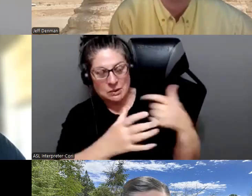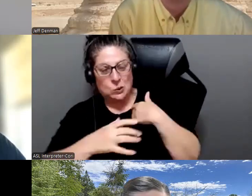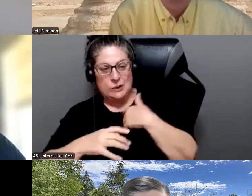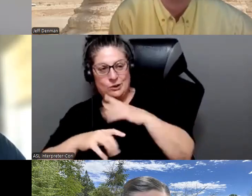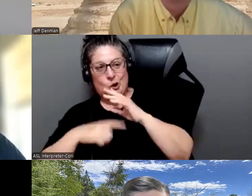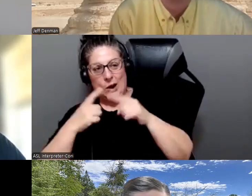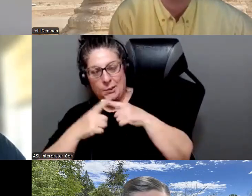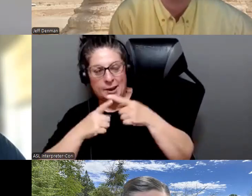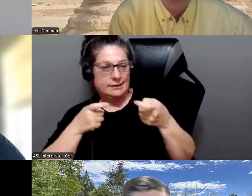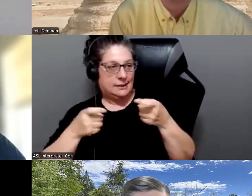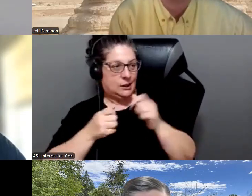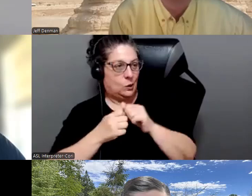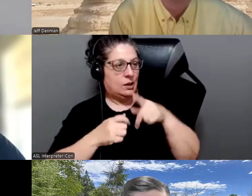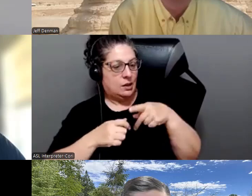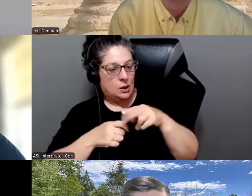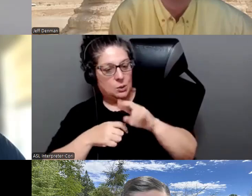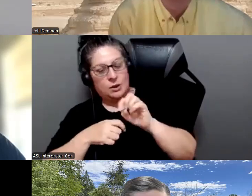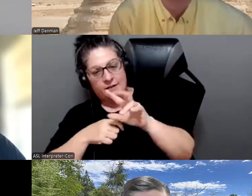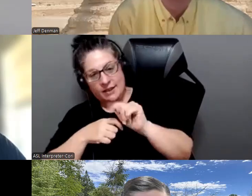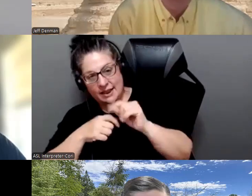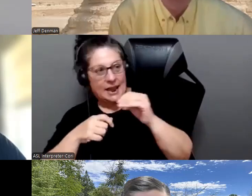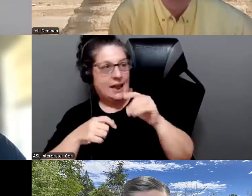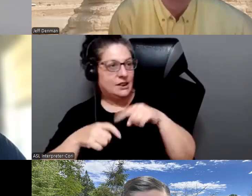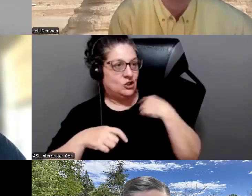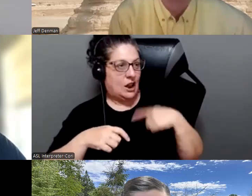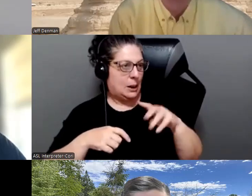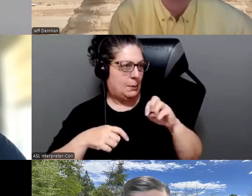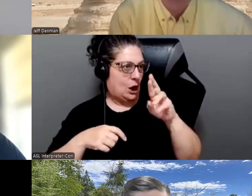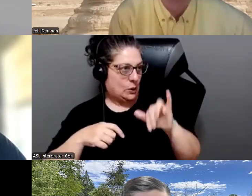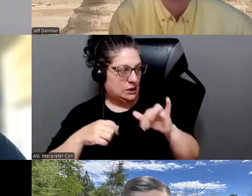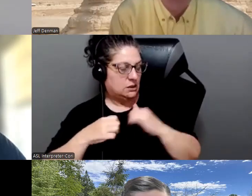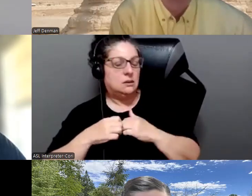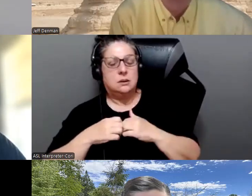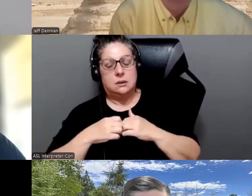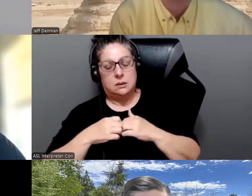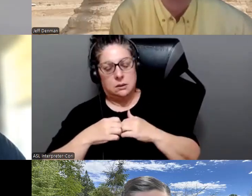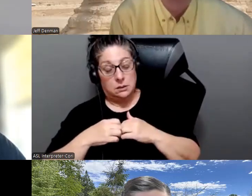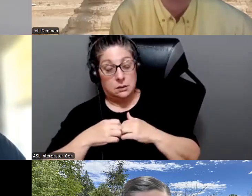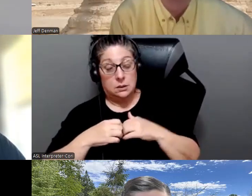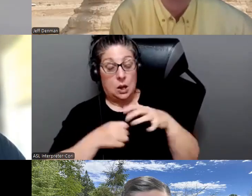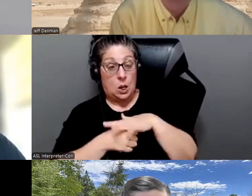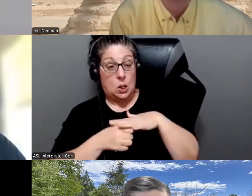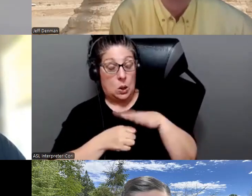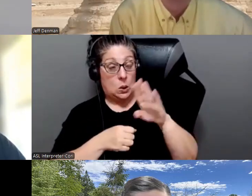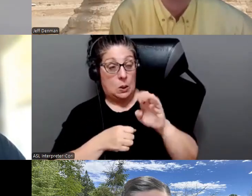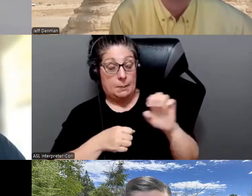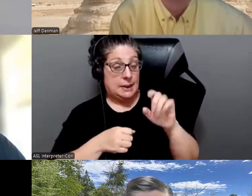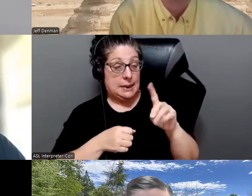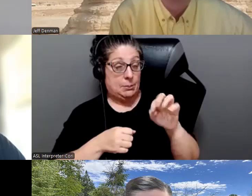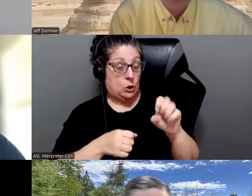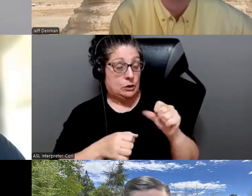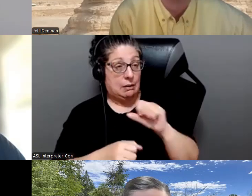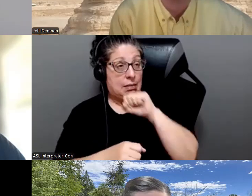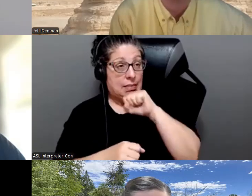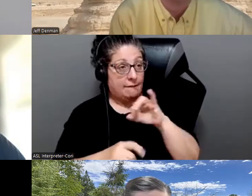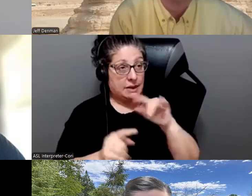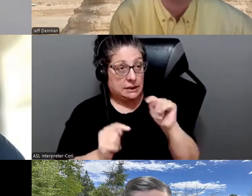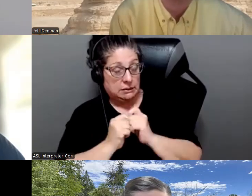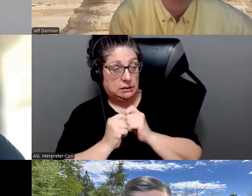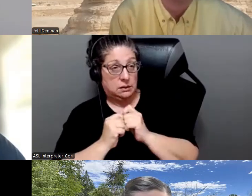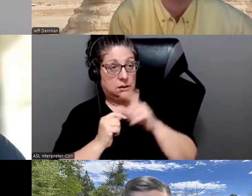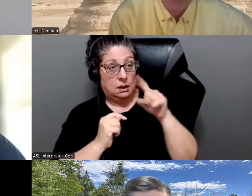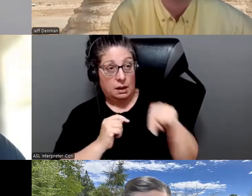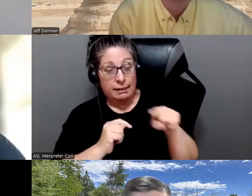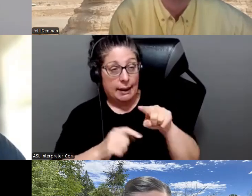dealing with privet and chinaberry, in that local beekeepers love it. These are species